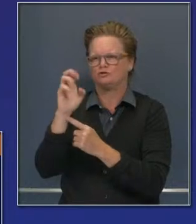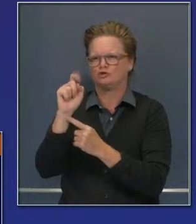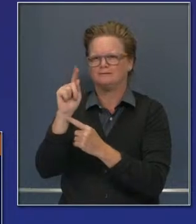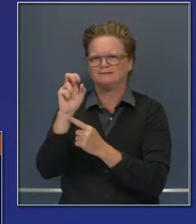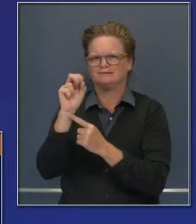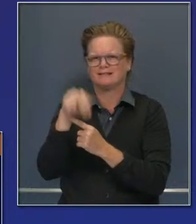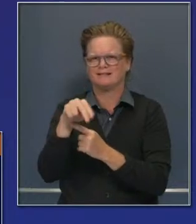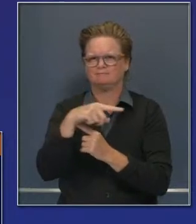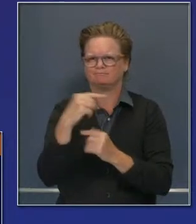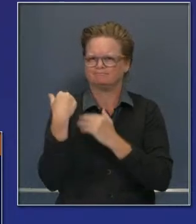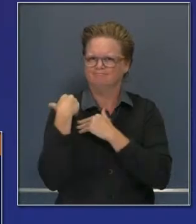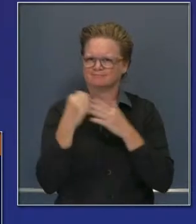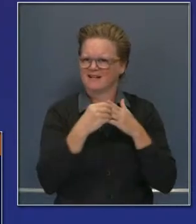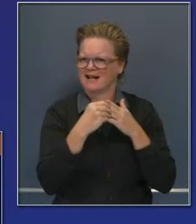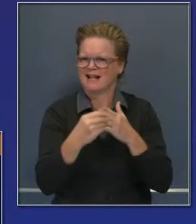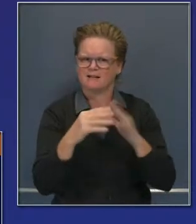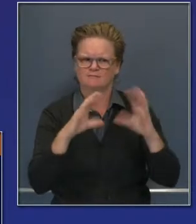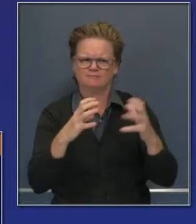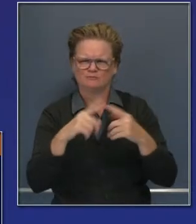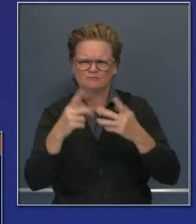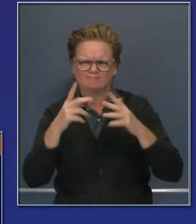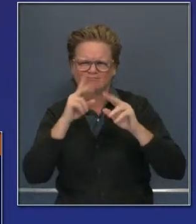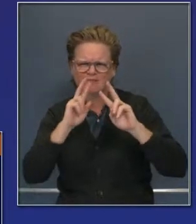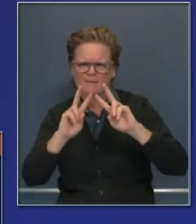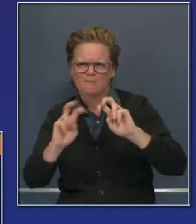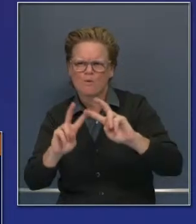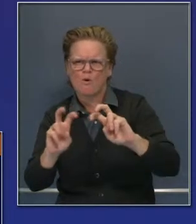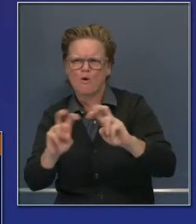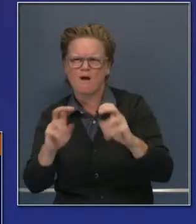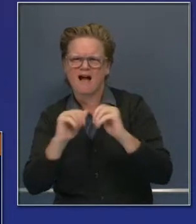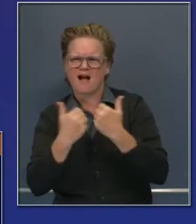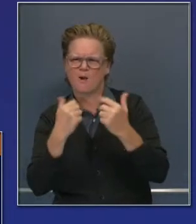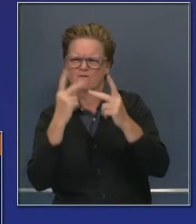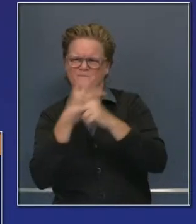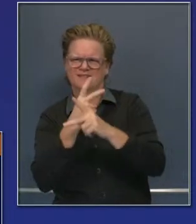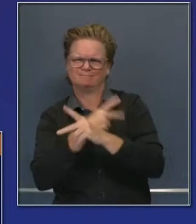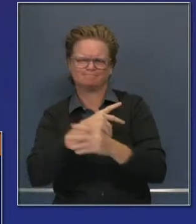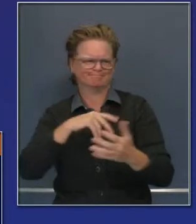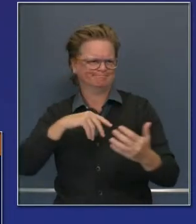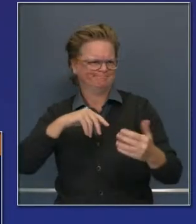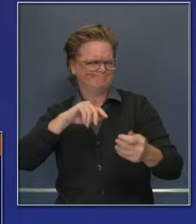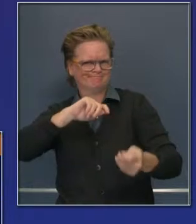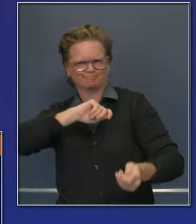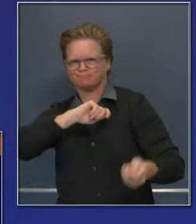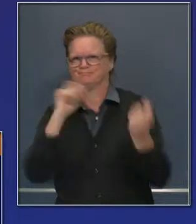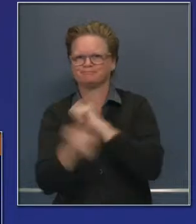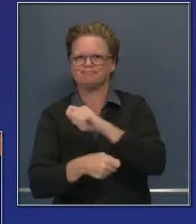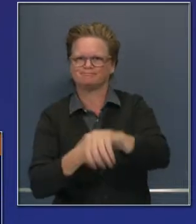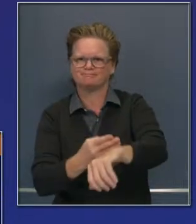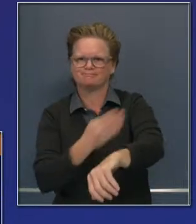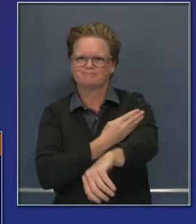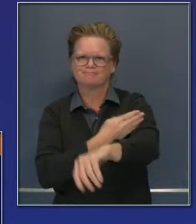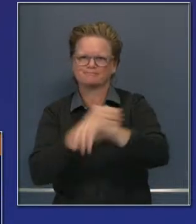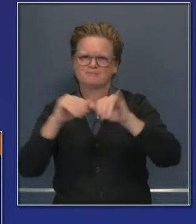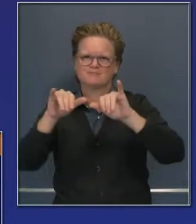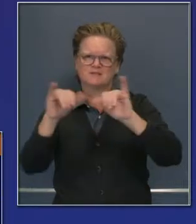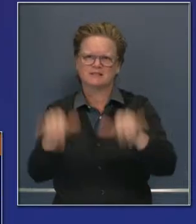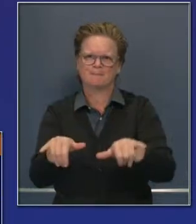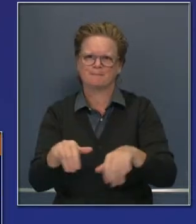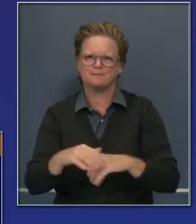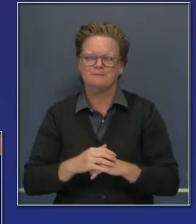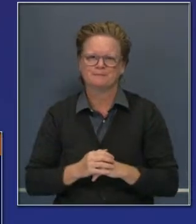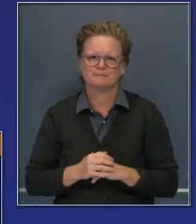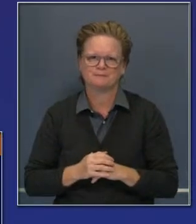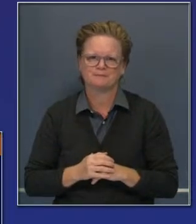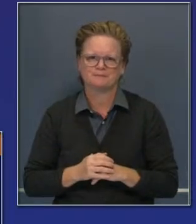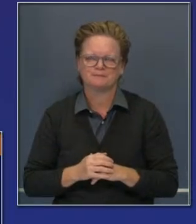would argue, one of the most impactful technologists of the sort, and someone who started Code for America and